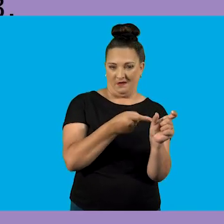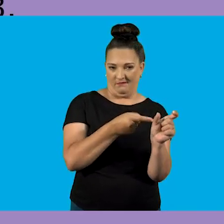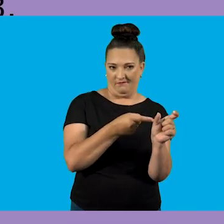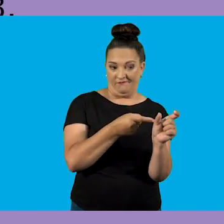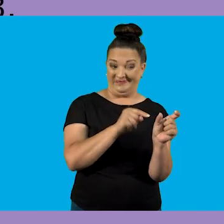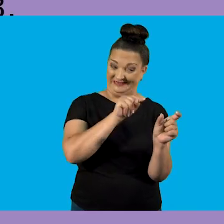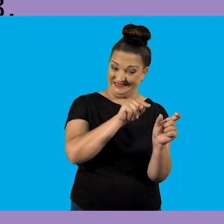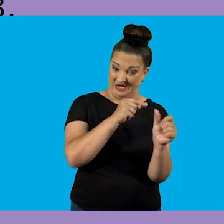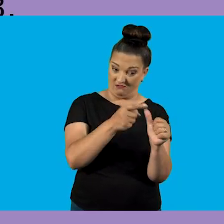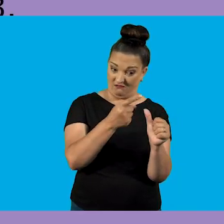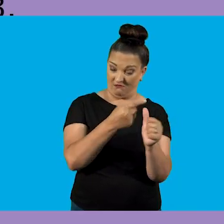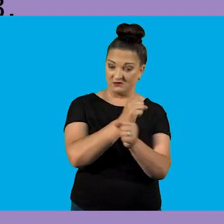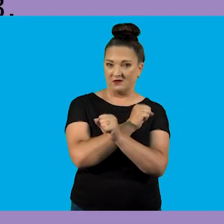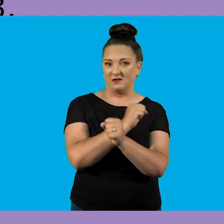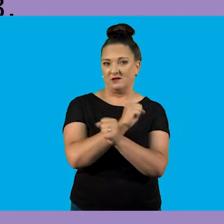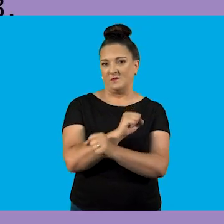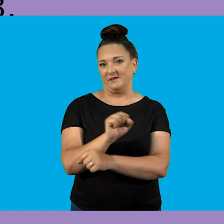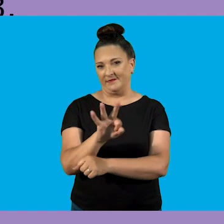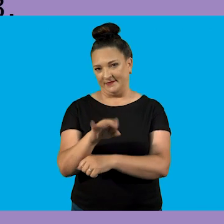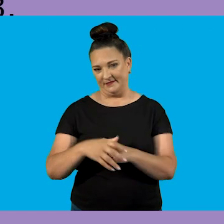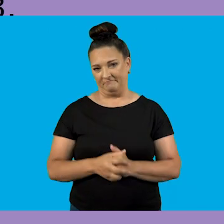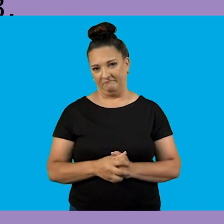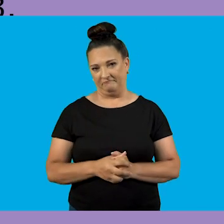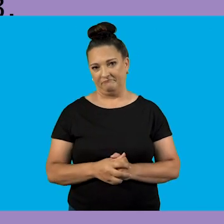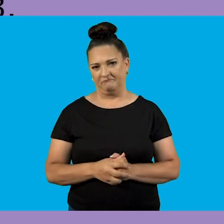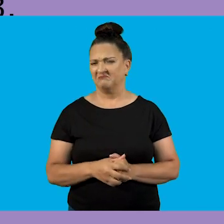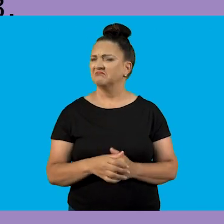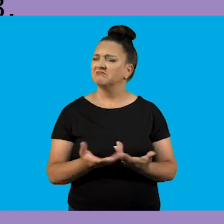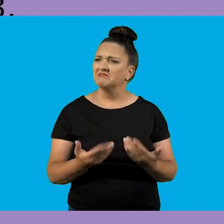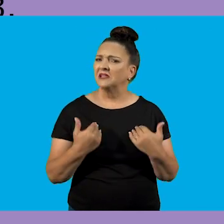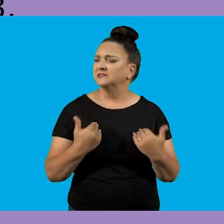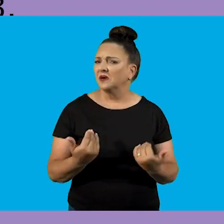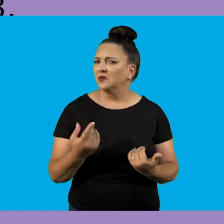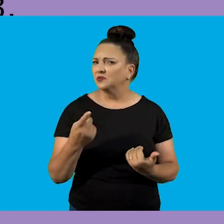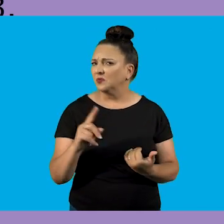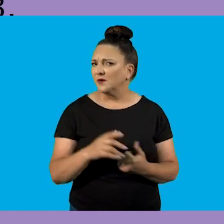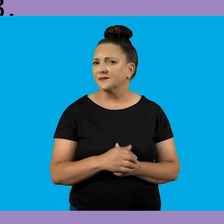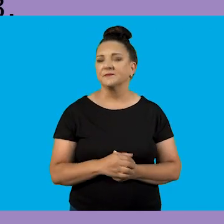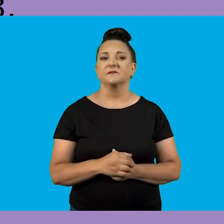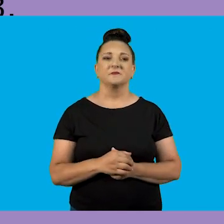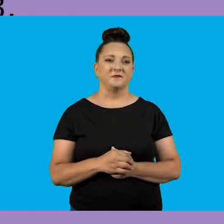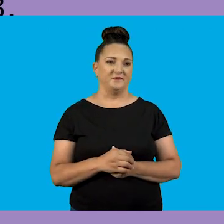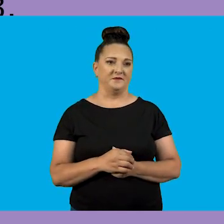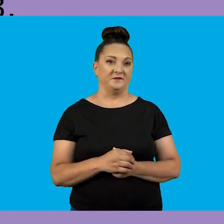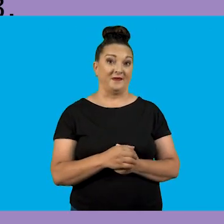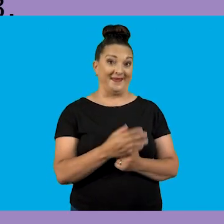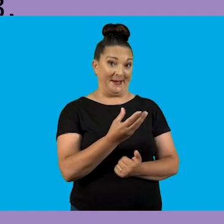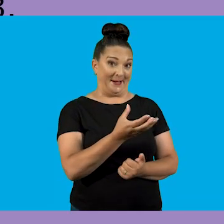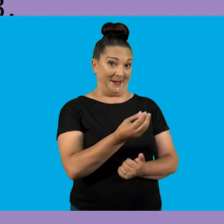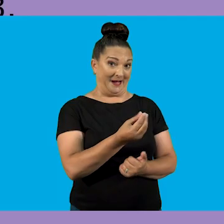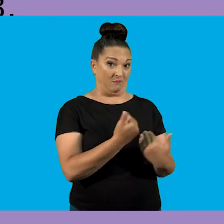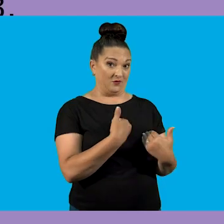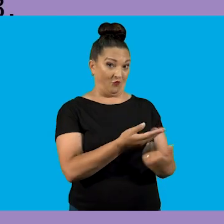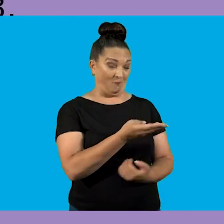then multiply the answer by 3. So what do we start with here? We are starting with